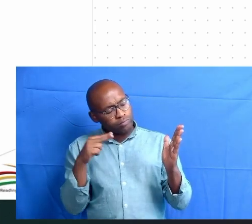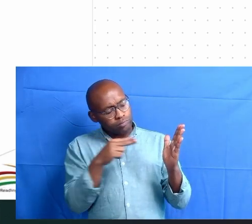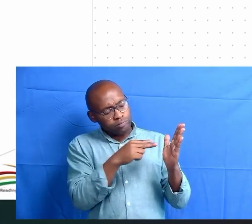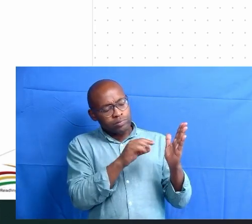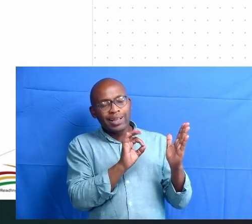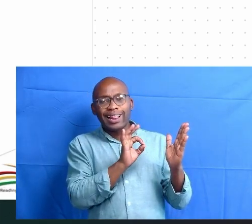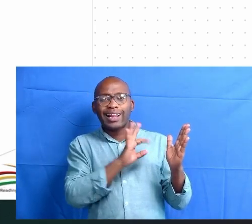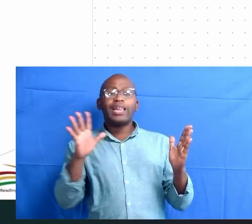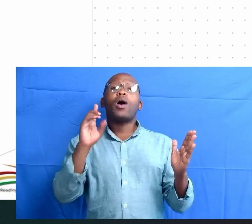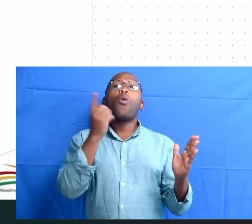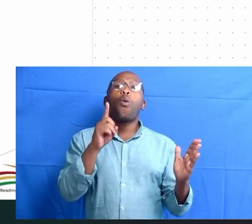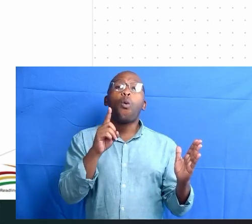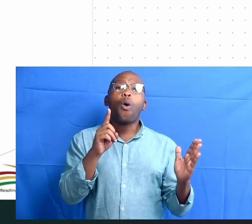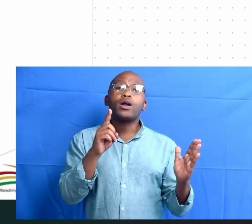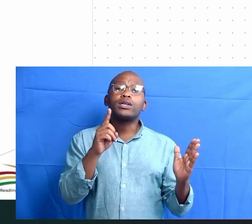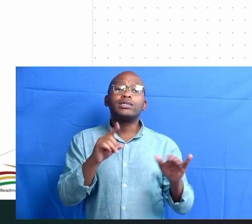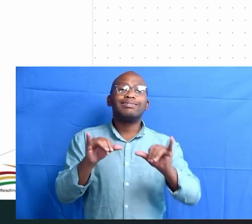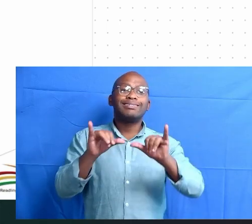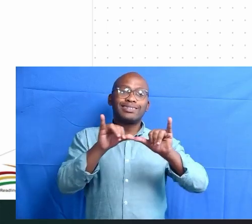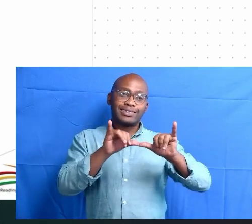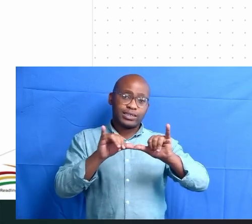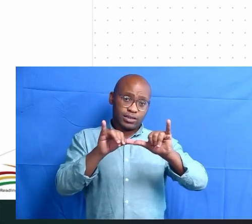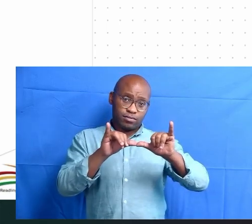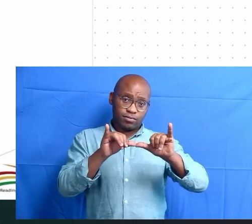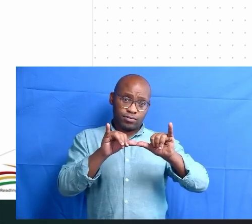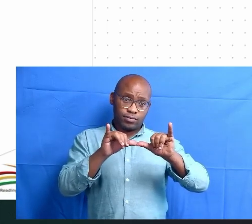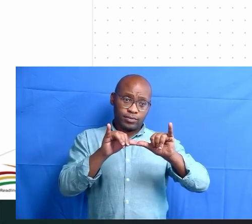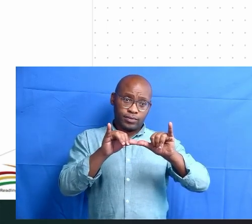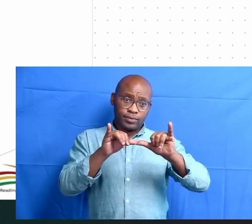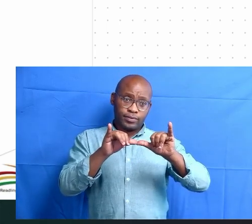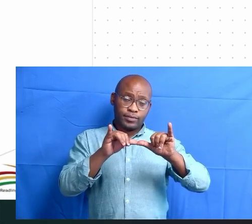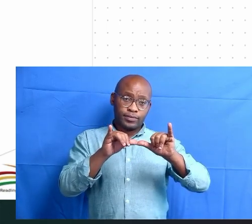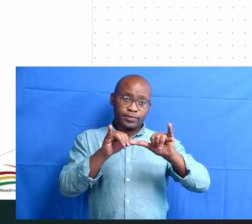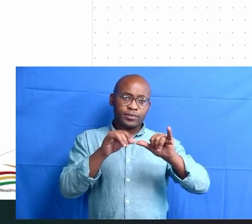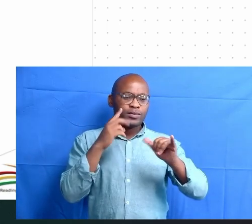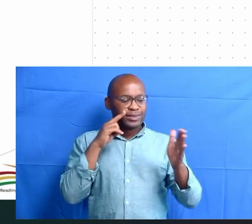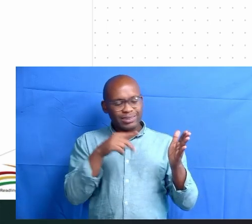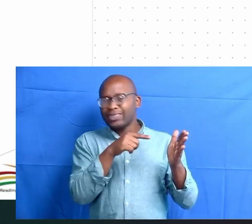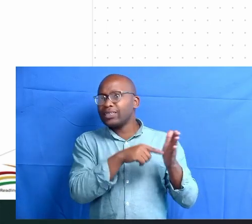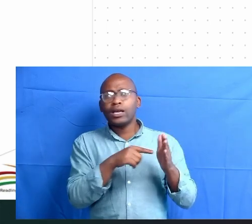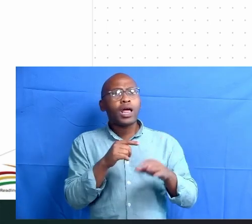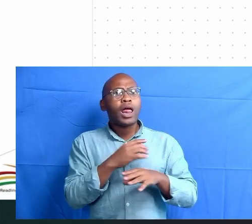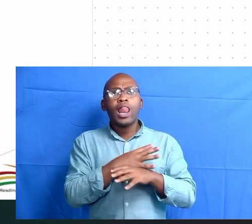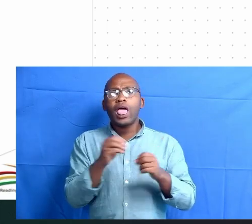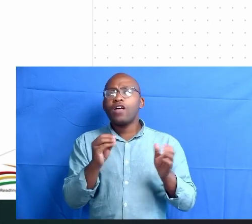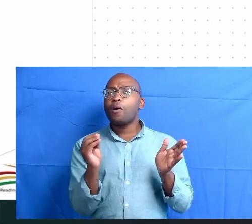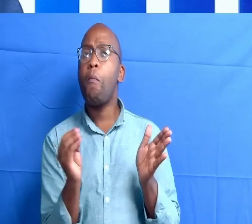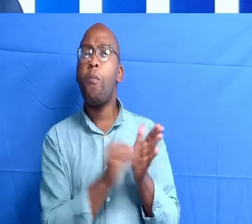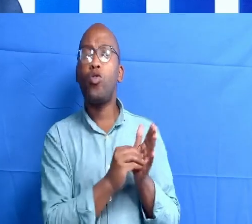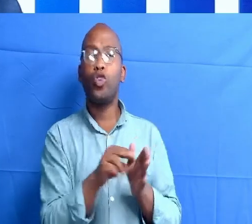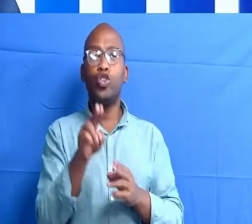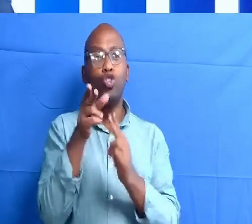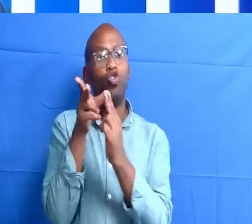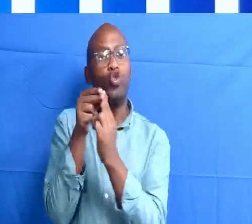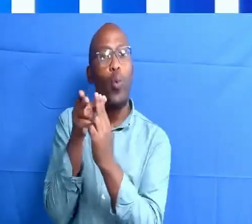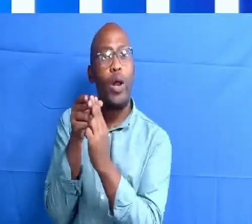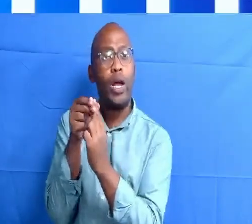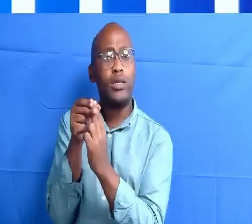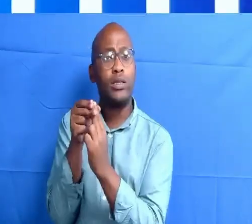have any units. Hence, if you are working with a scale, there is no unit should be there.